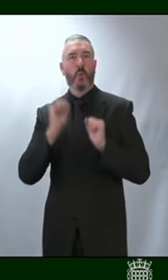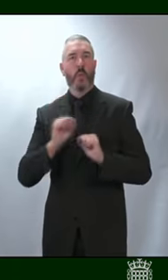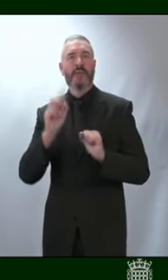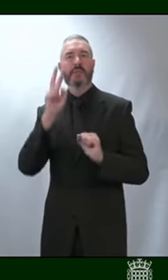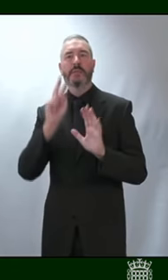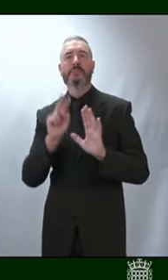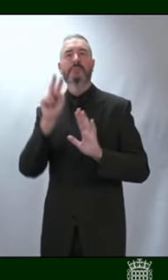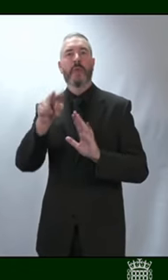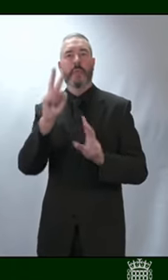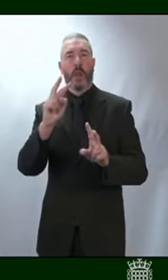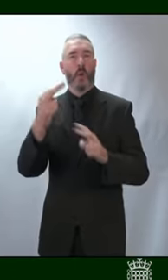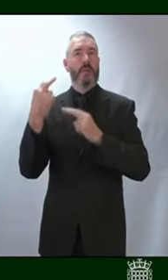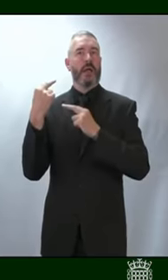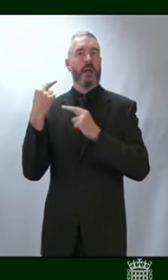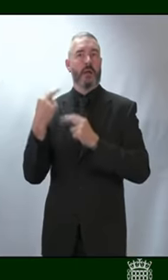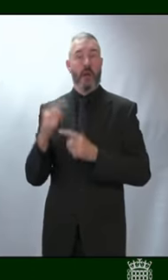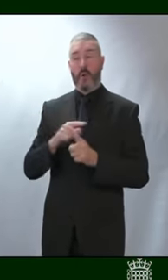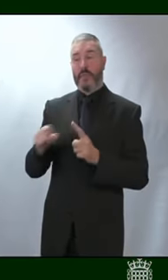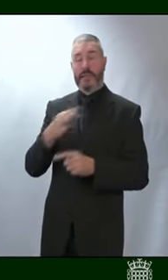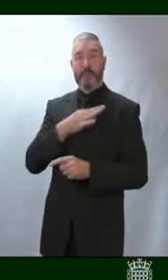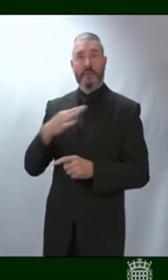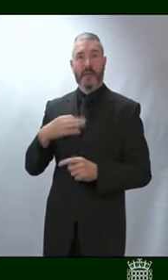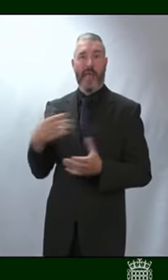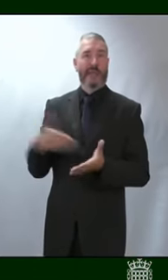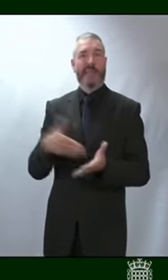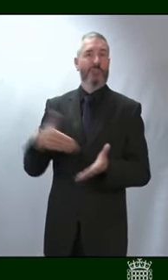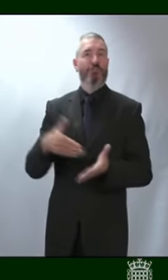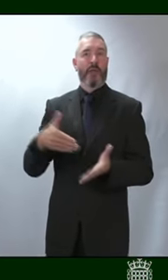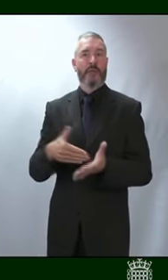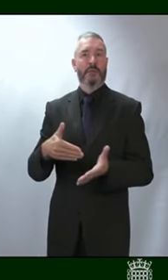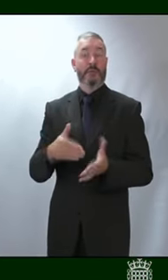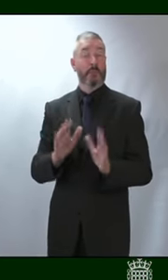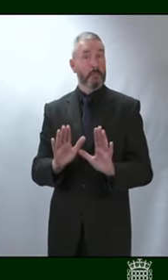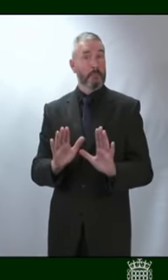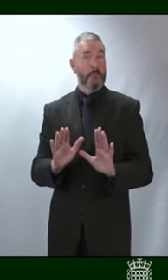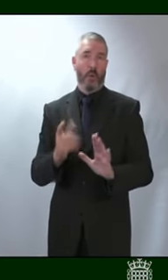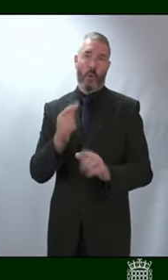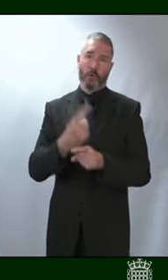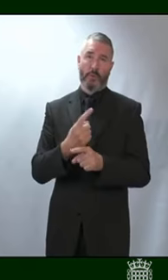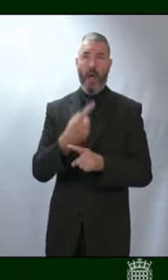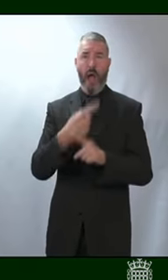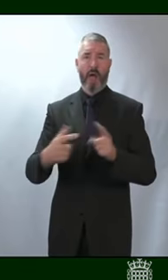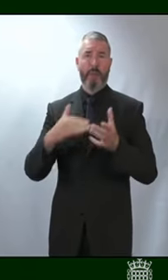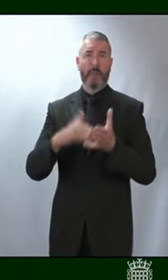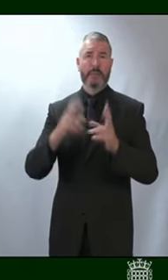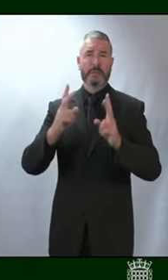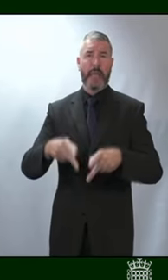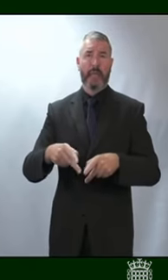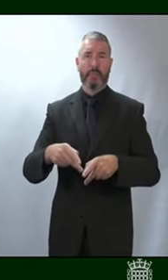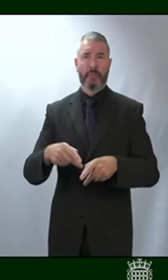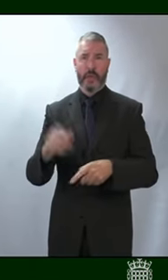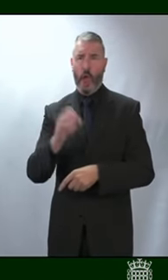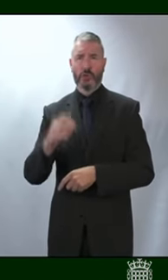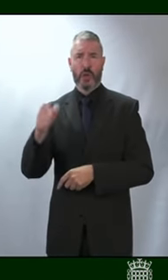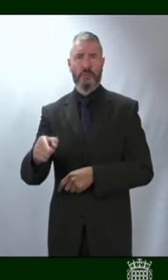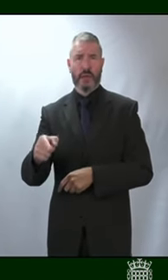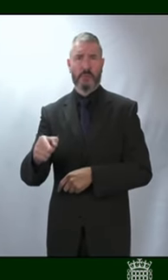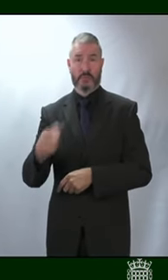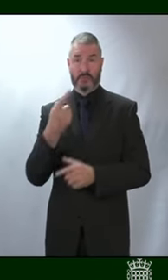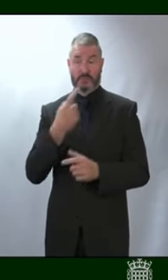or whether they're as exaggerated as the claims that there will be 500,000 deaths within weeks made at the beginning of the